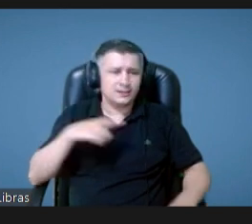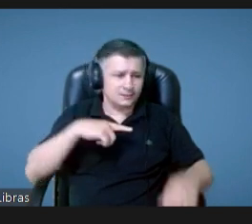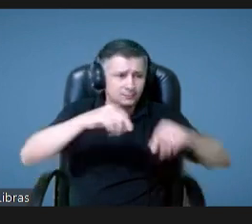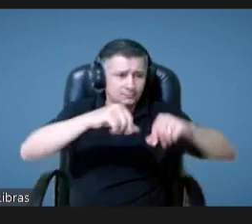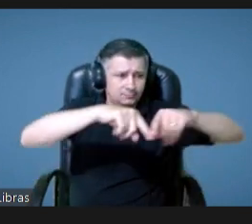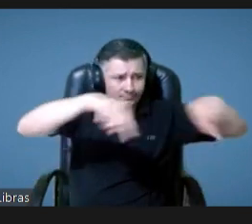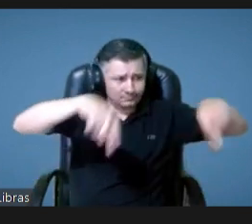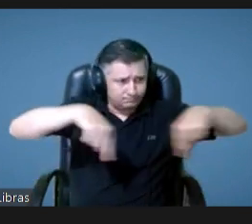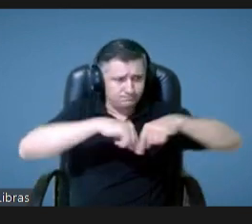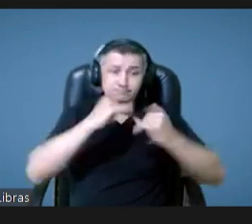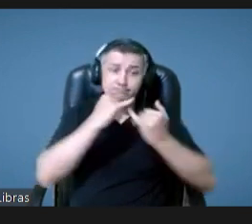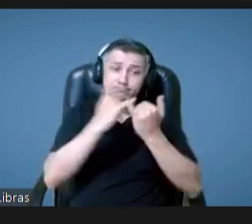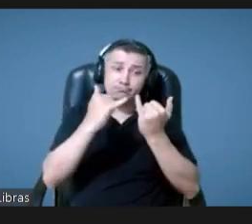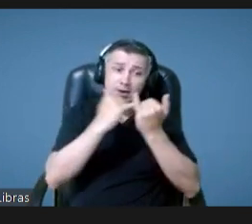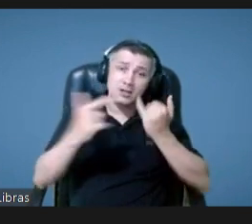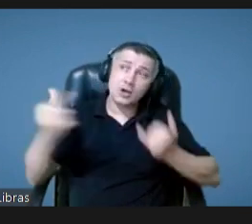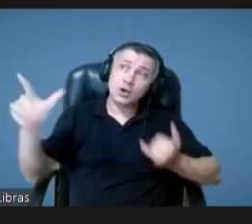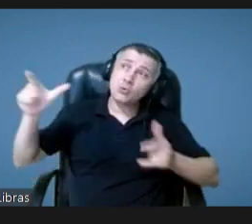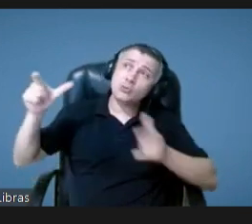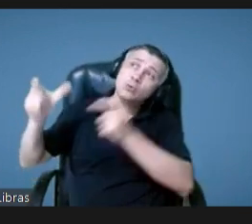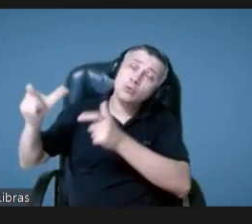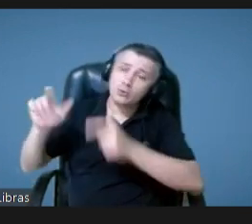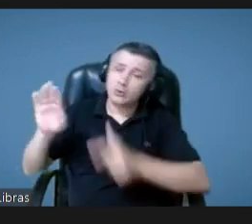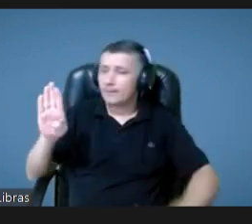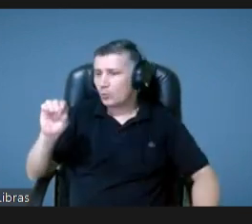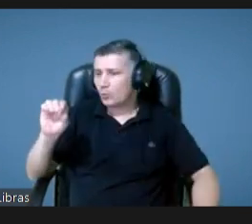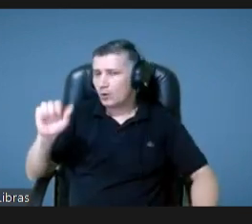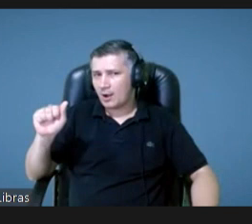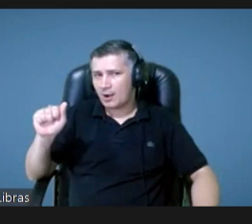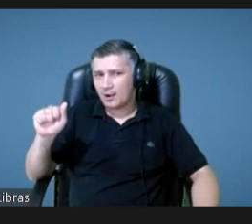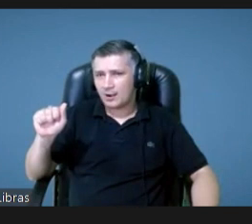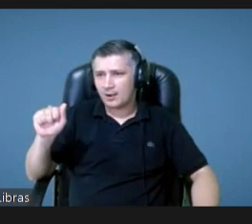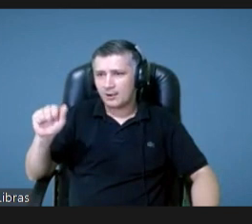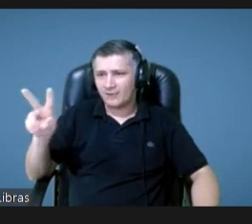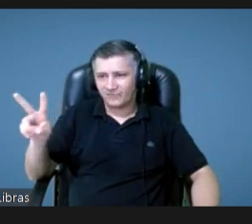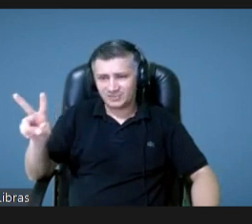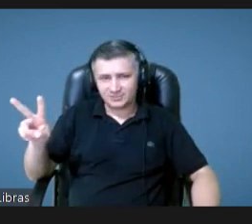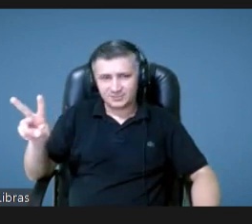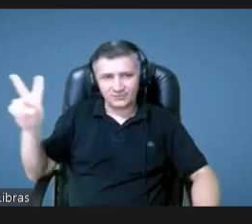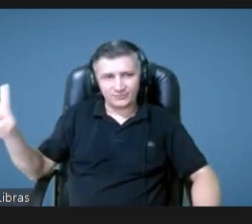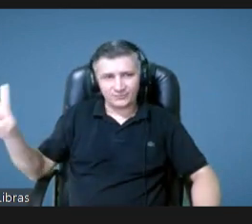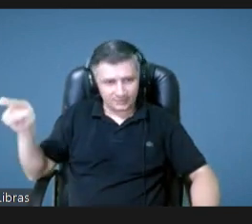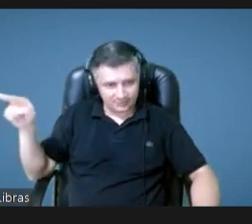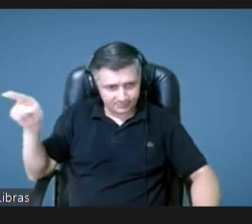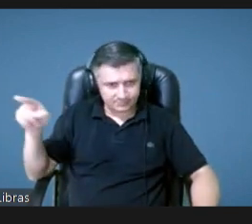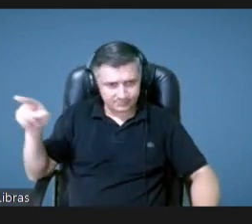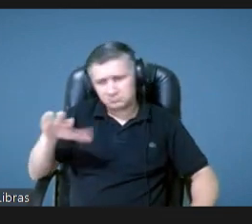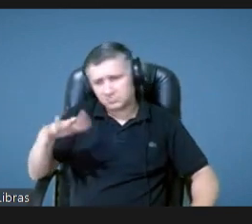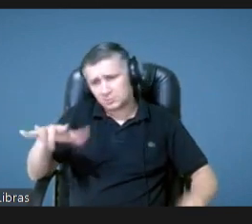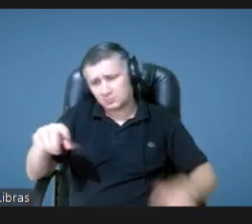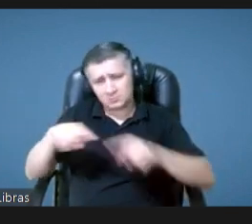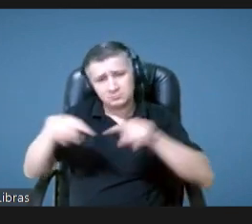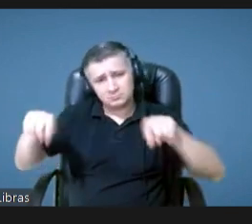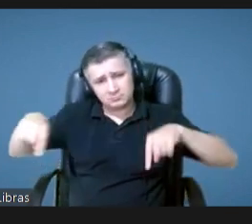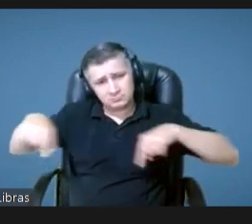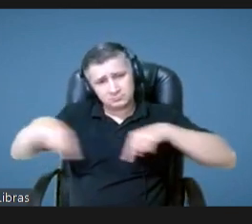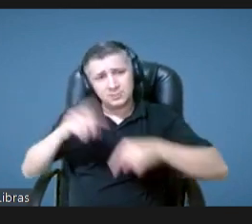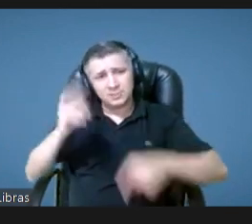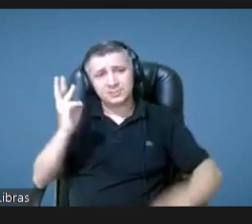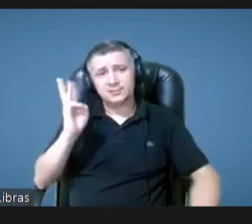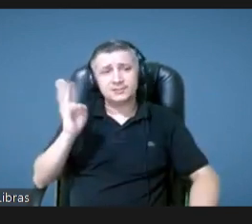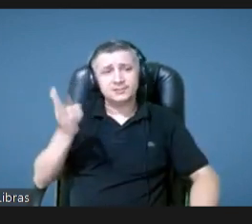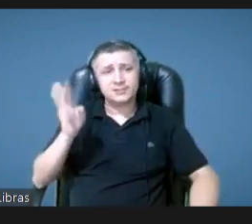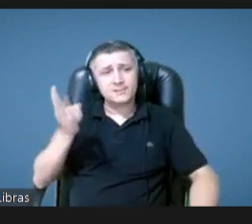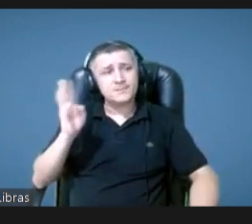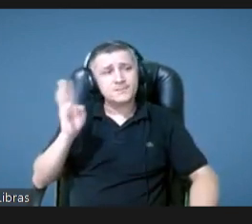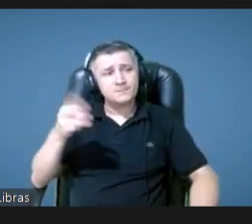The plots are on average very similar to the ones of Boa Vista village, on